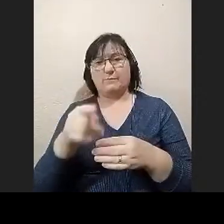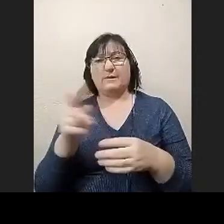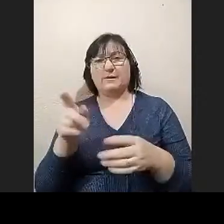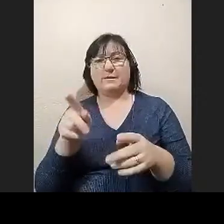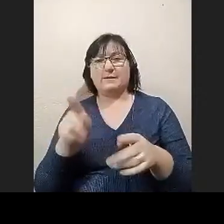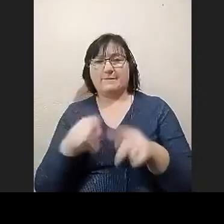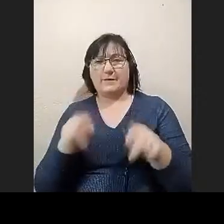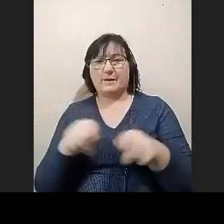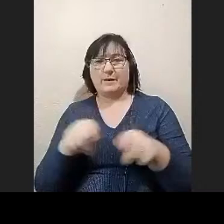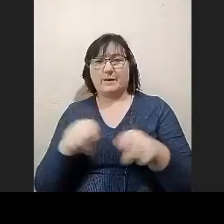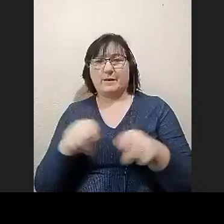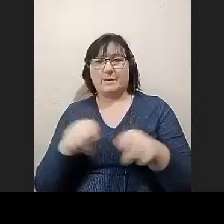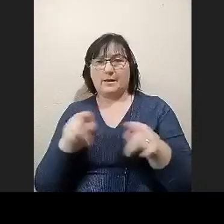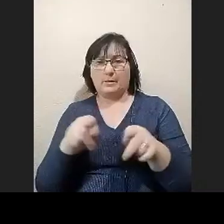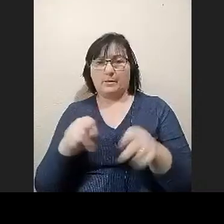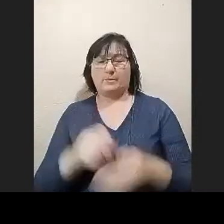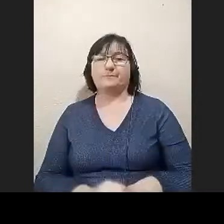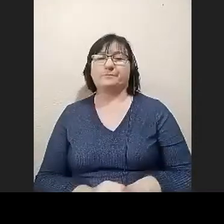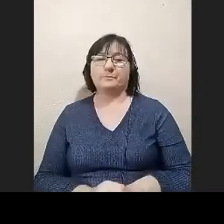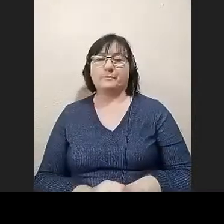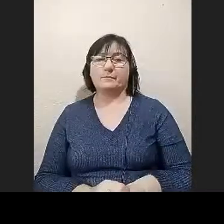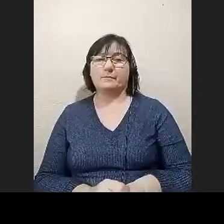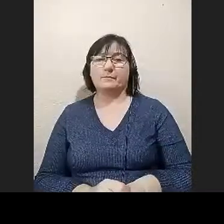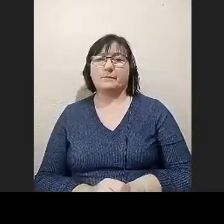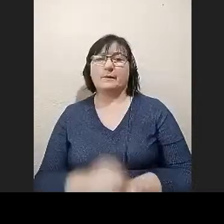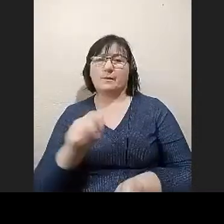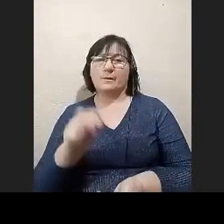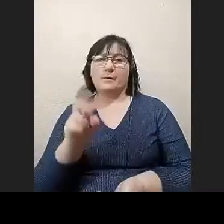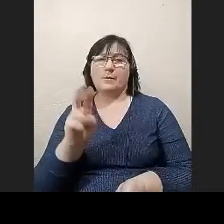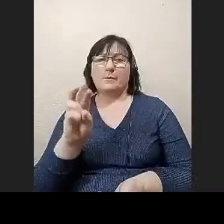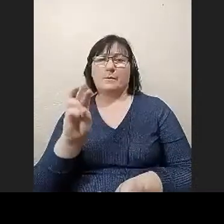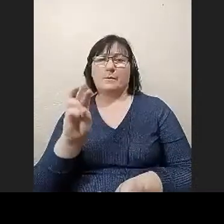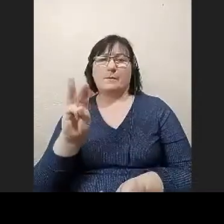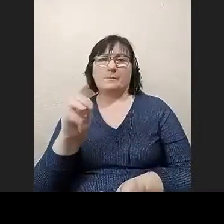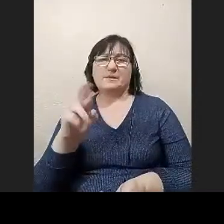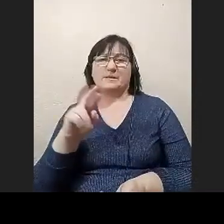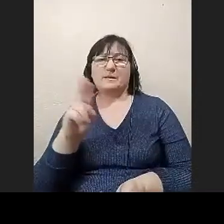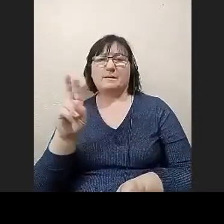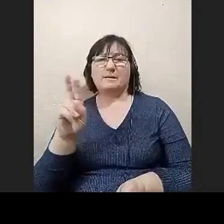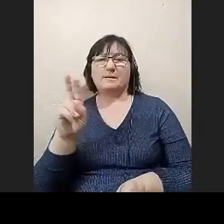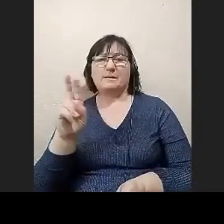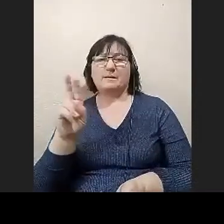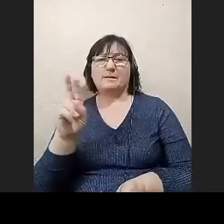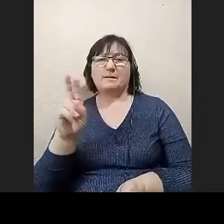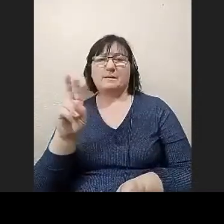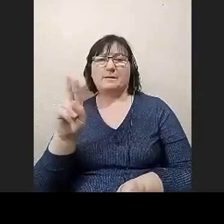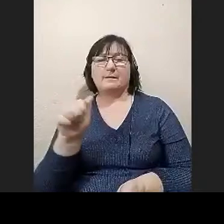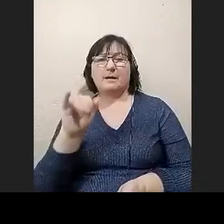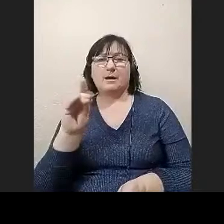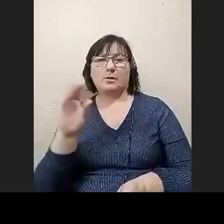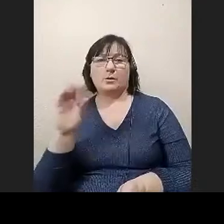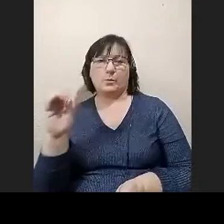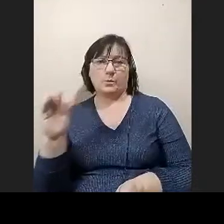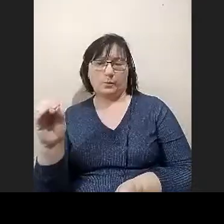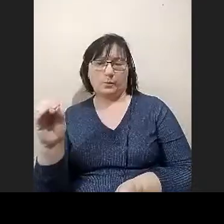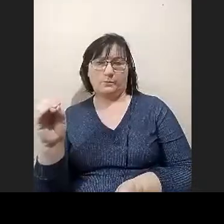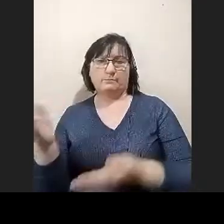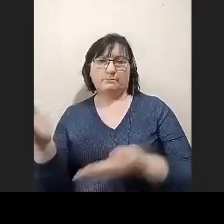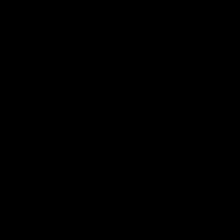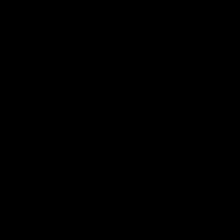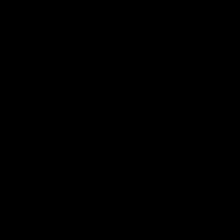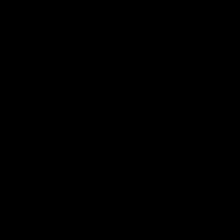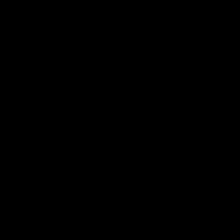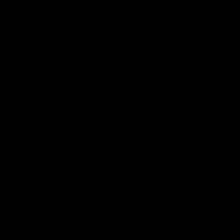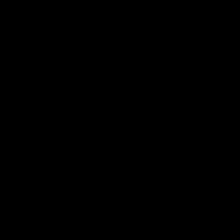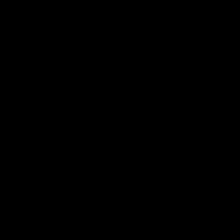screen to do the presentation for us. But before he commences, let me provide you with a short biography of Mr.